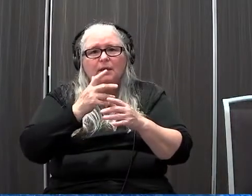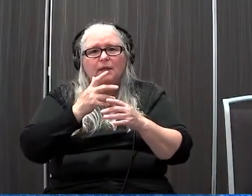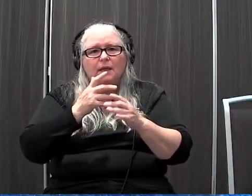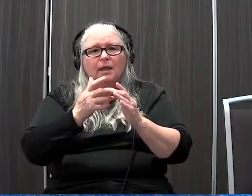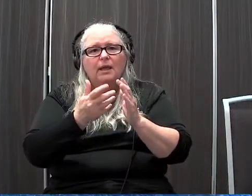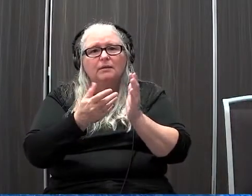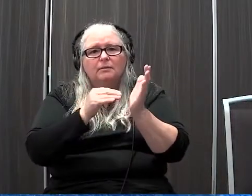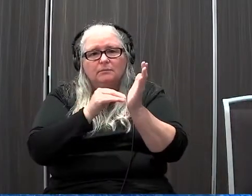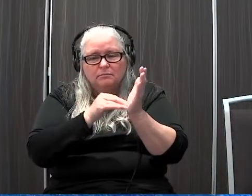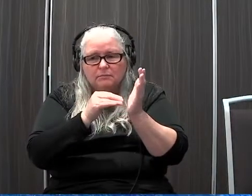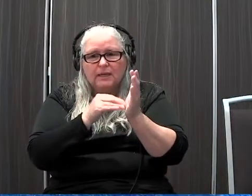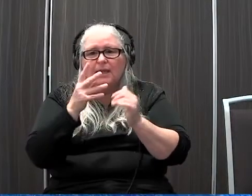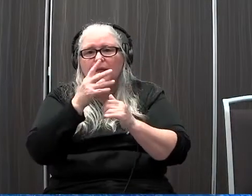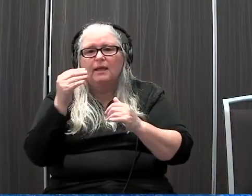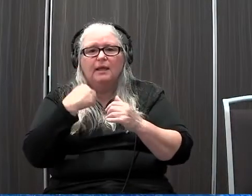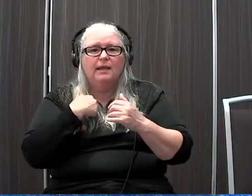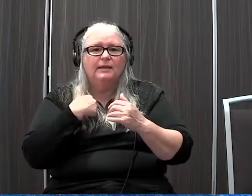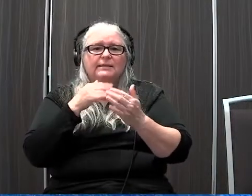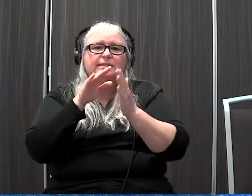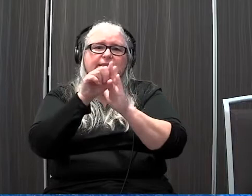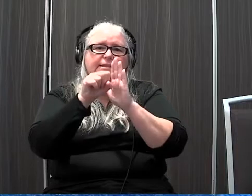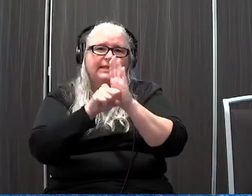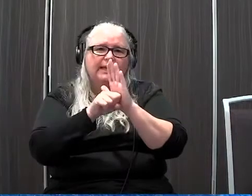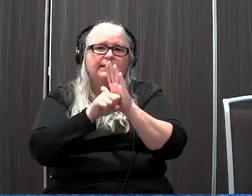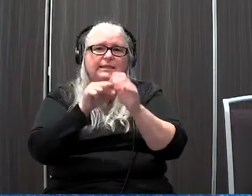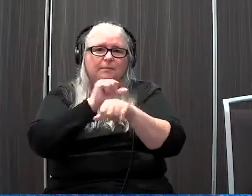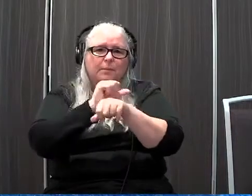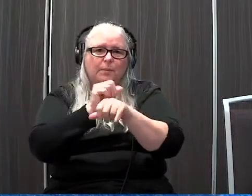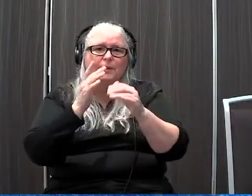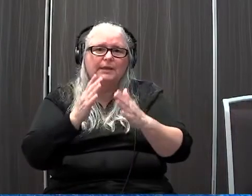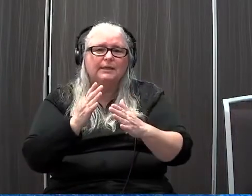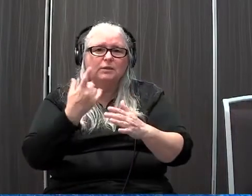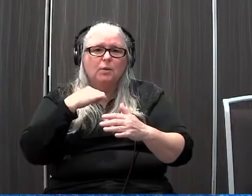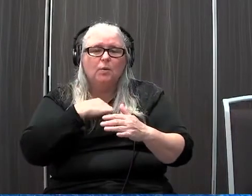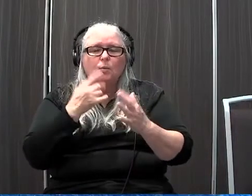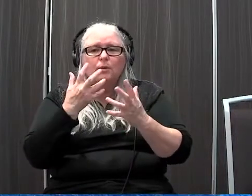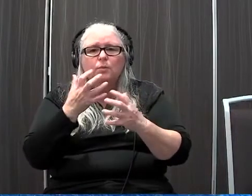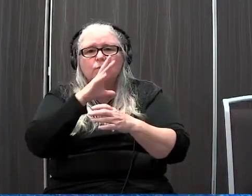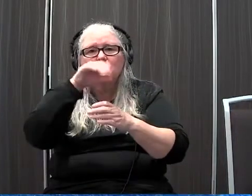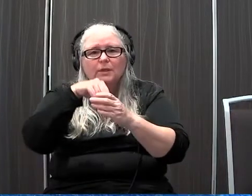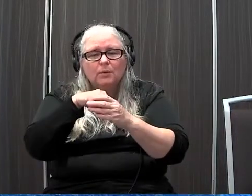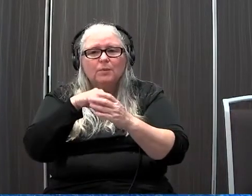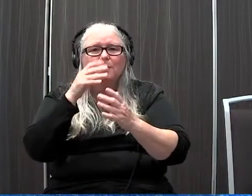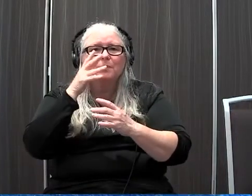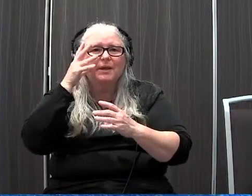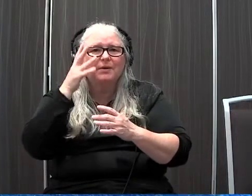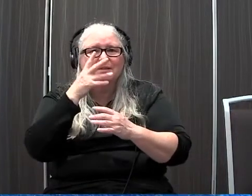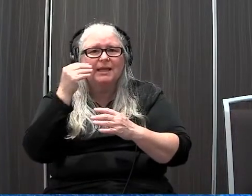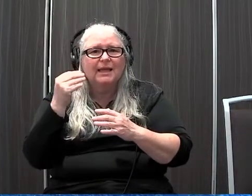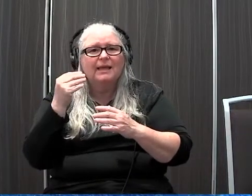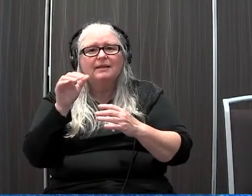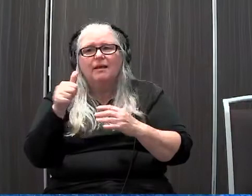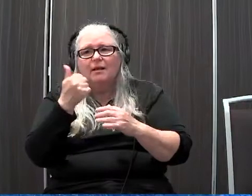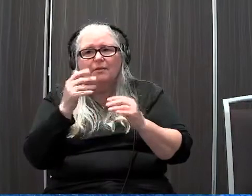state deafblind project employees. So at every stage of development, we really tried to include parents and professionals who are really